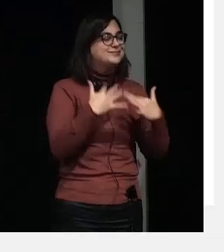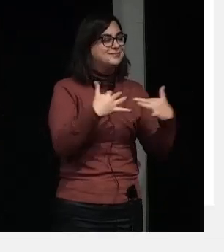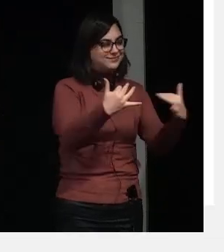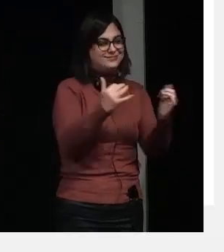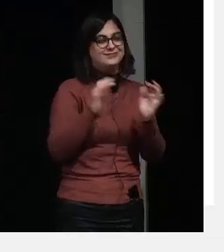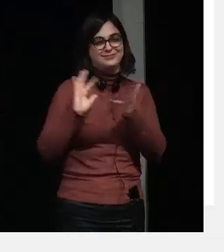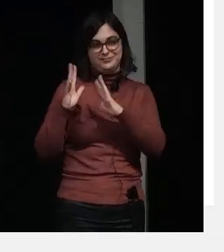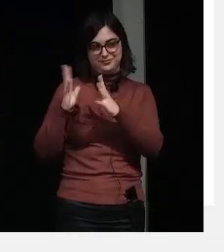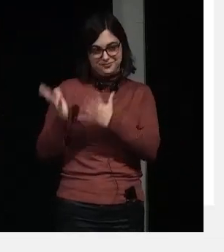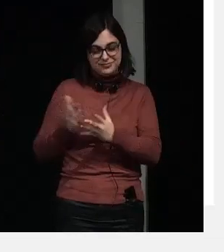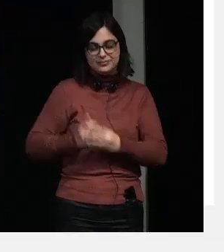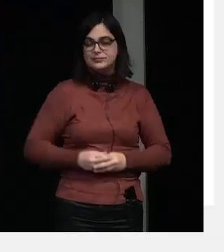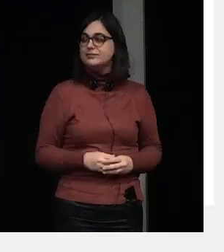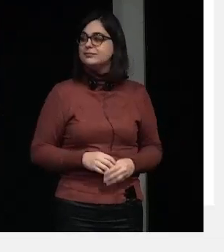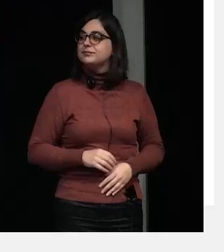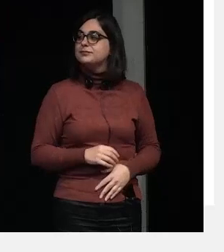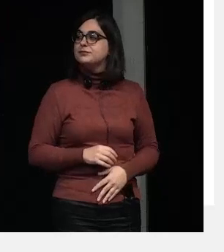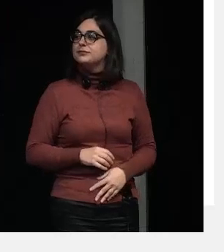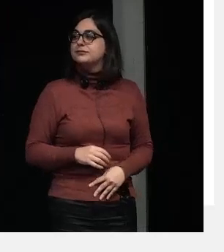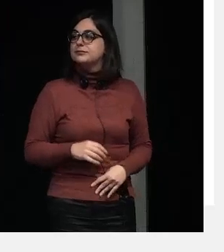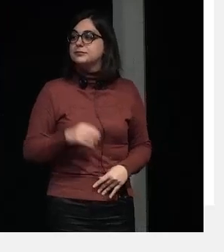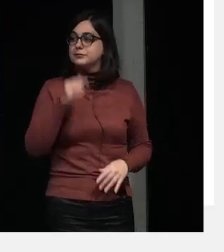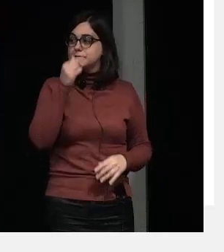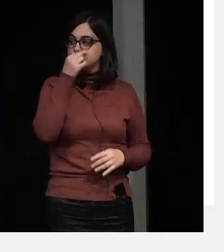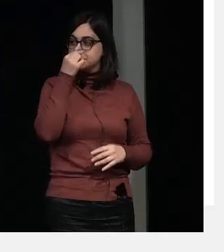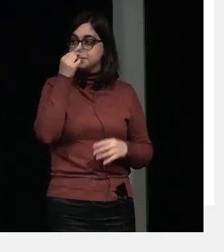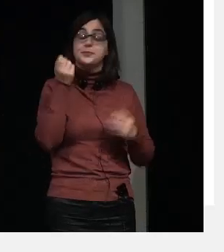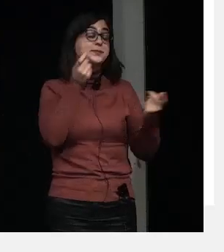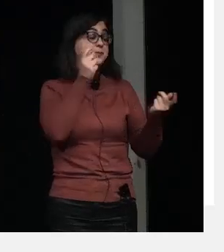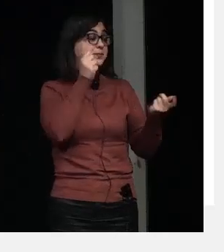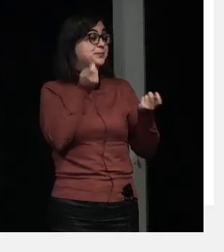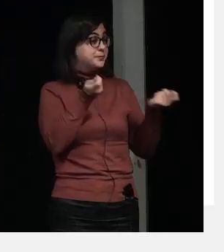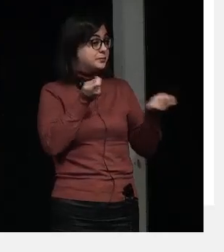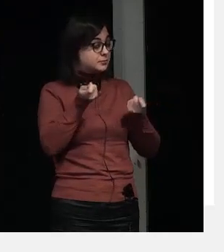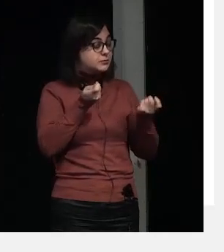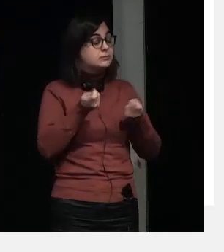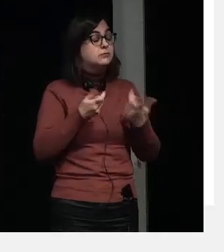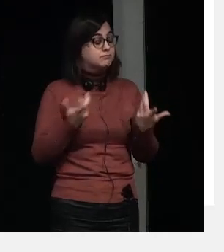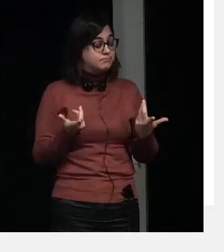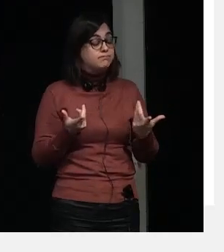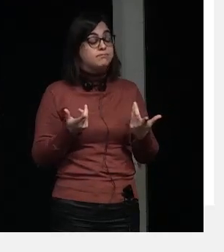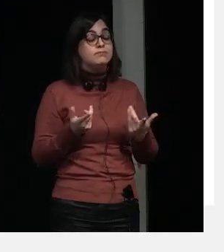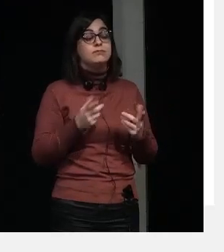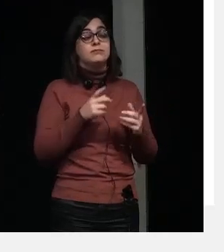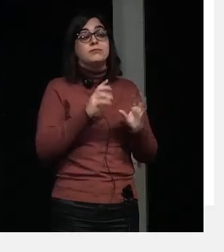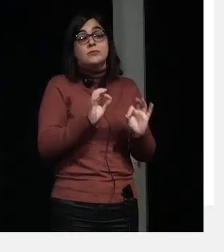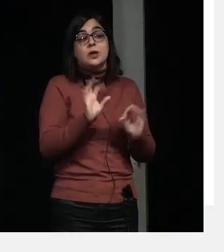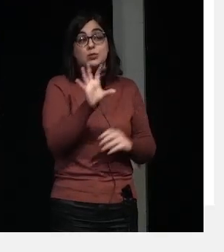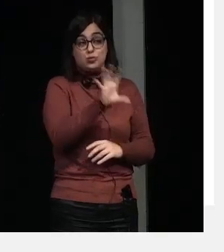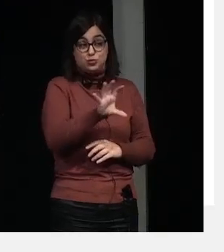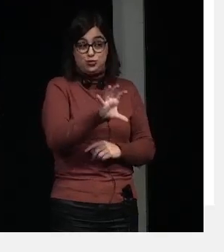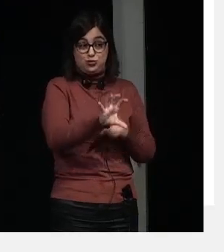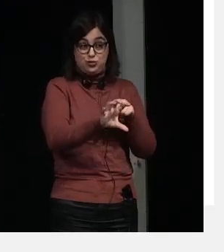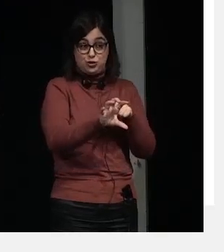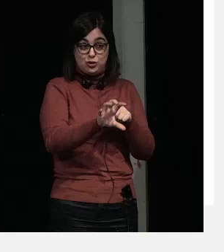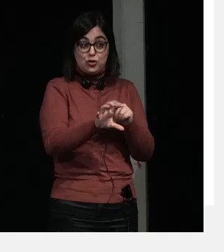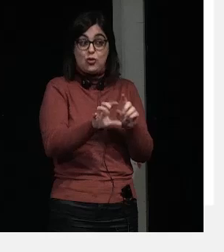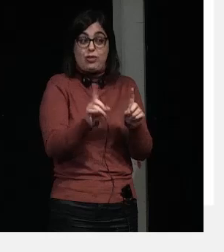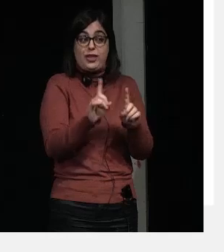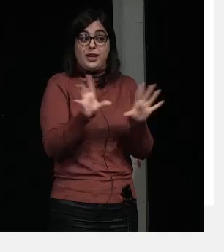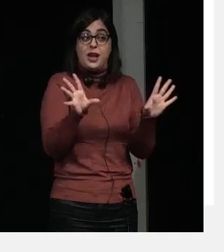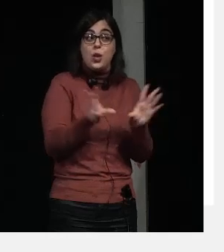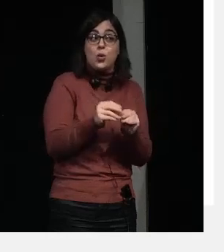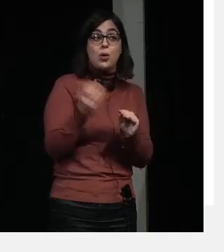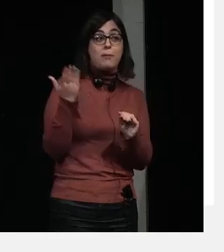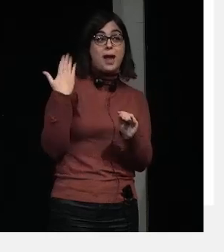You know, the thing is that it was said before, and it was quite right, that museums are not about the past, it's about the